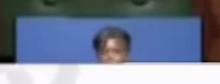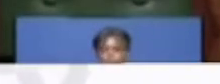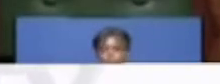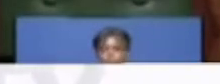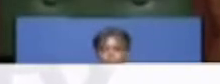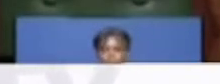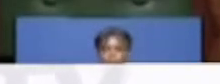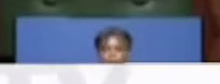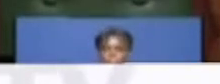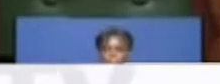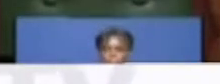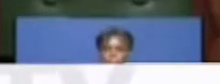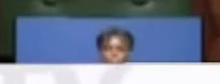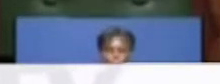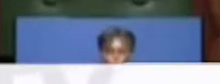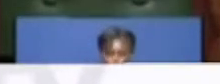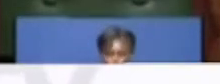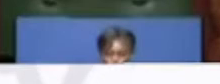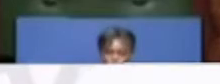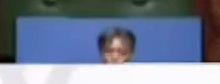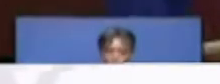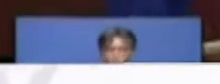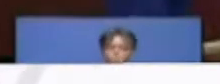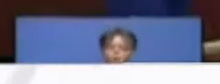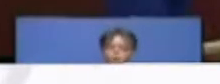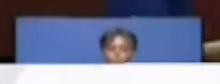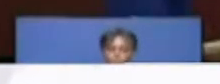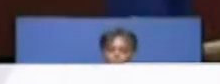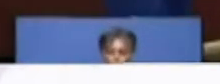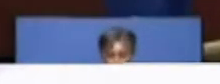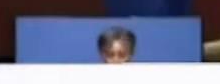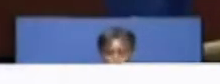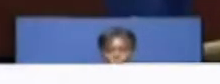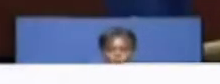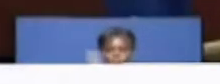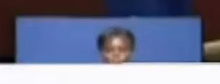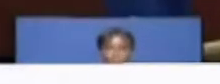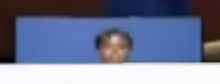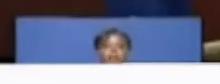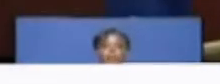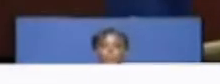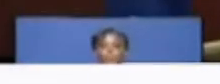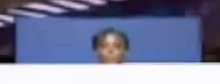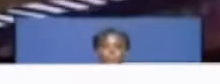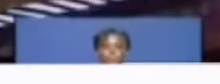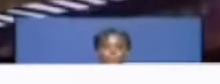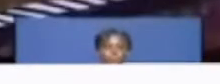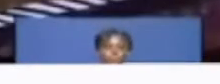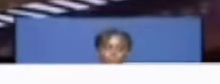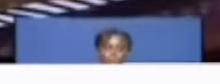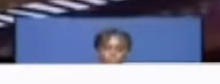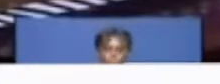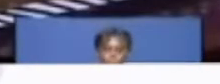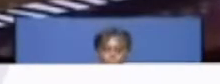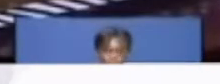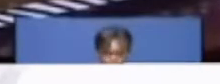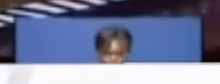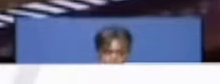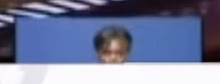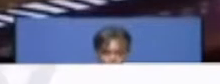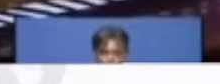path to the single African Union. This, Mr. Speaker, is the future that I see. And Mr.